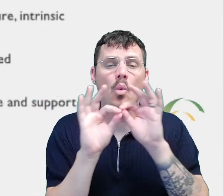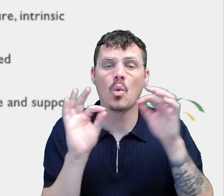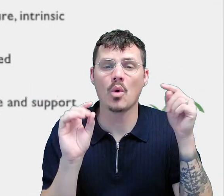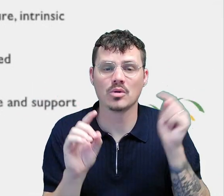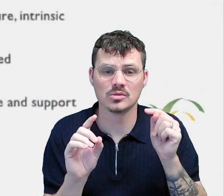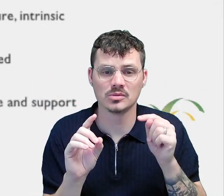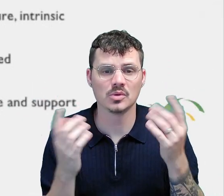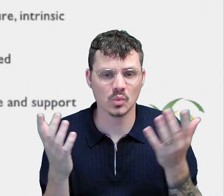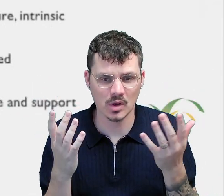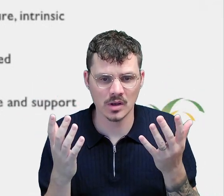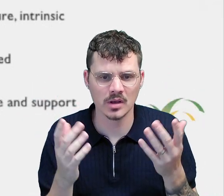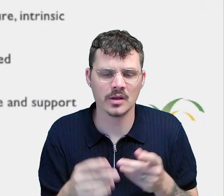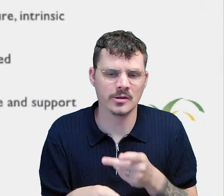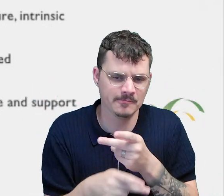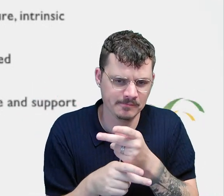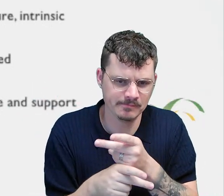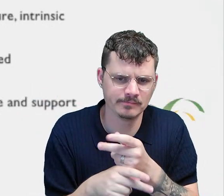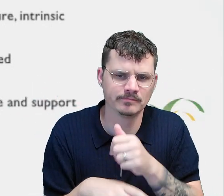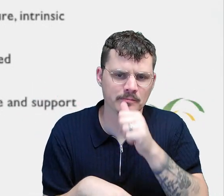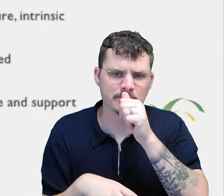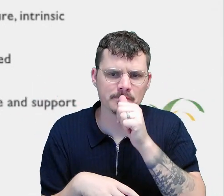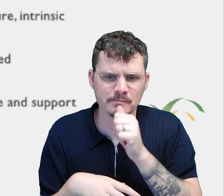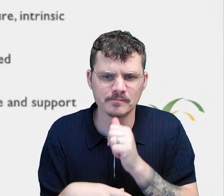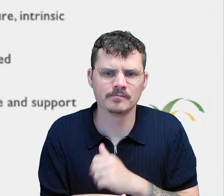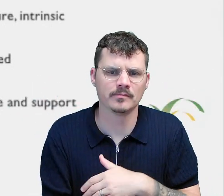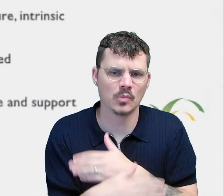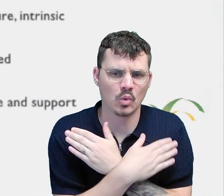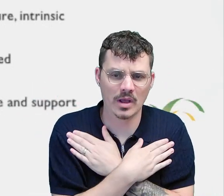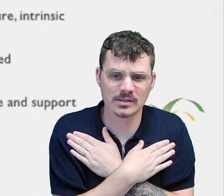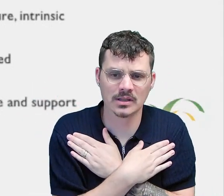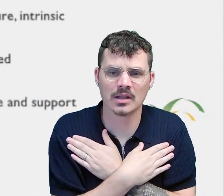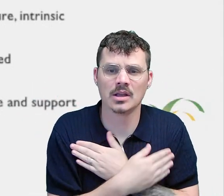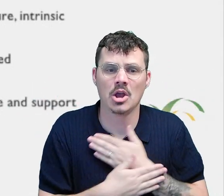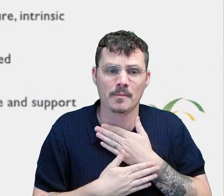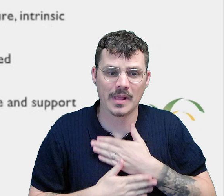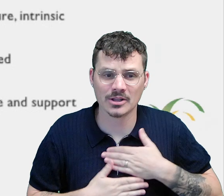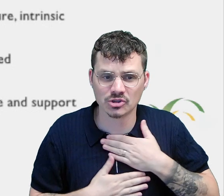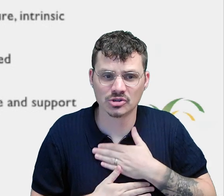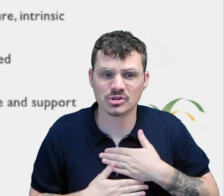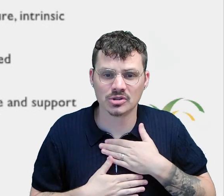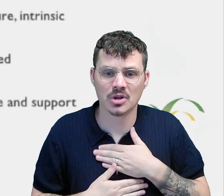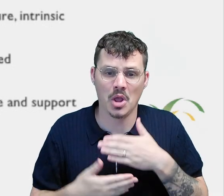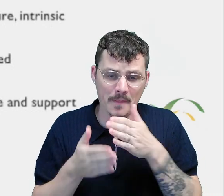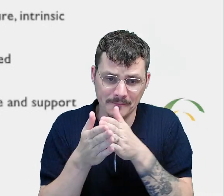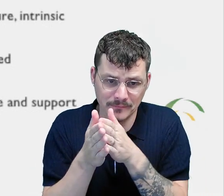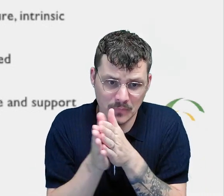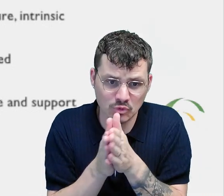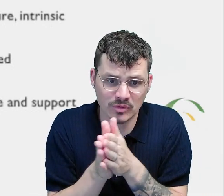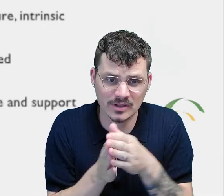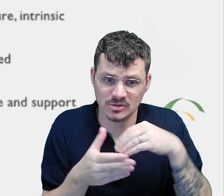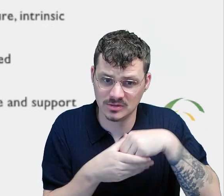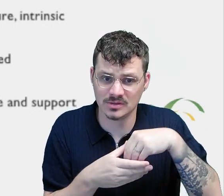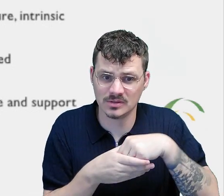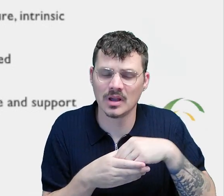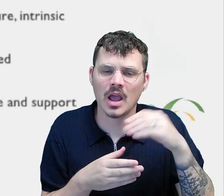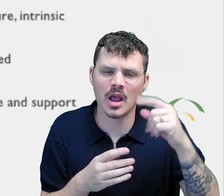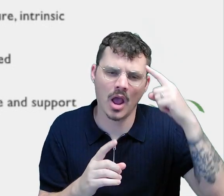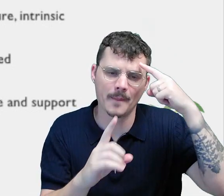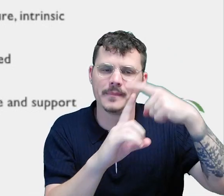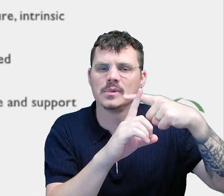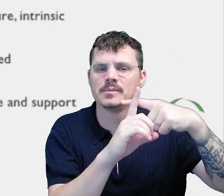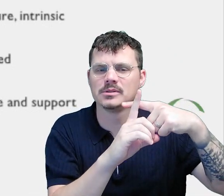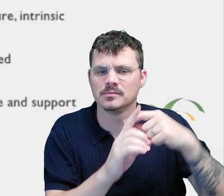elements are nurturing, patience, rest, pleasure, intrinsic motivation, and